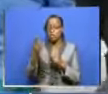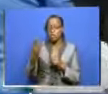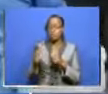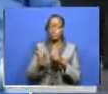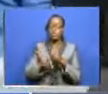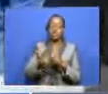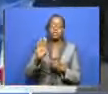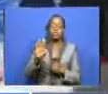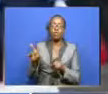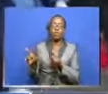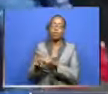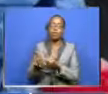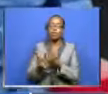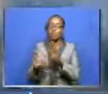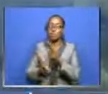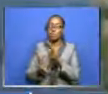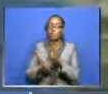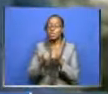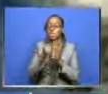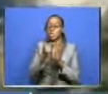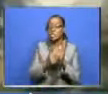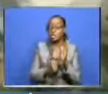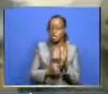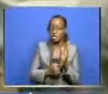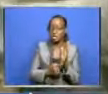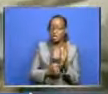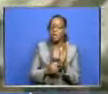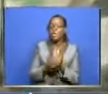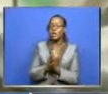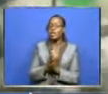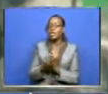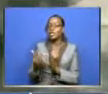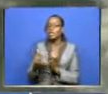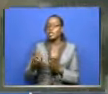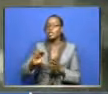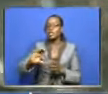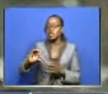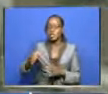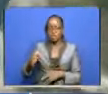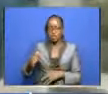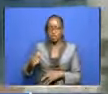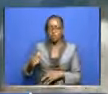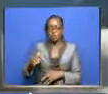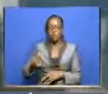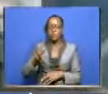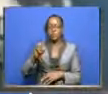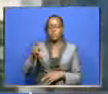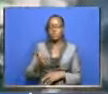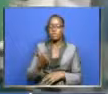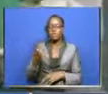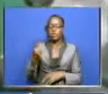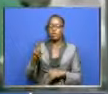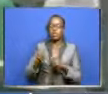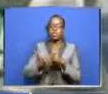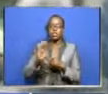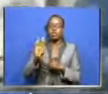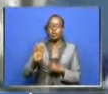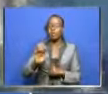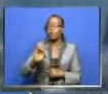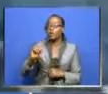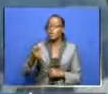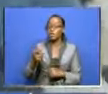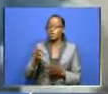127,464, according to ministry data. The Czech Republic has just reported 1,164 new cases of